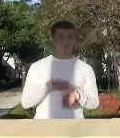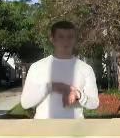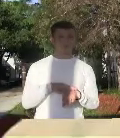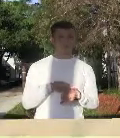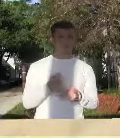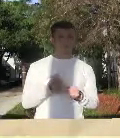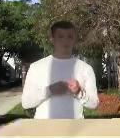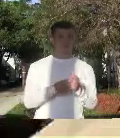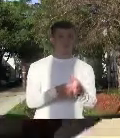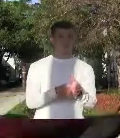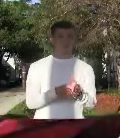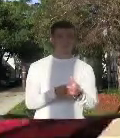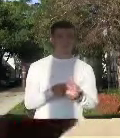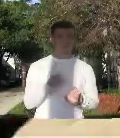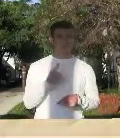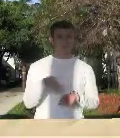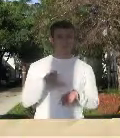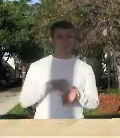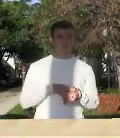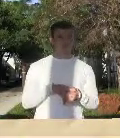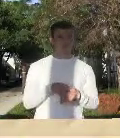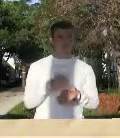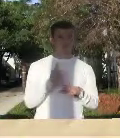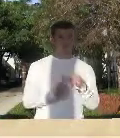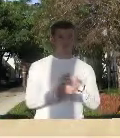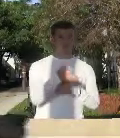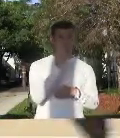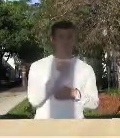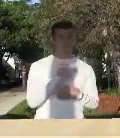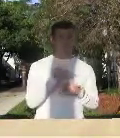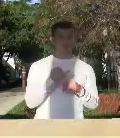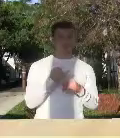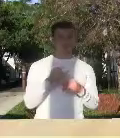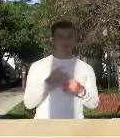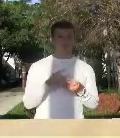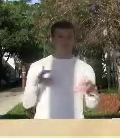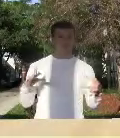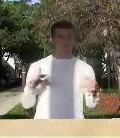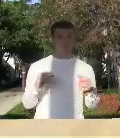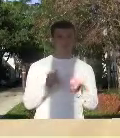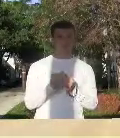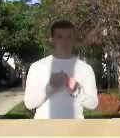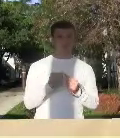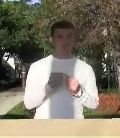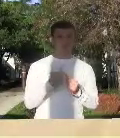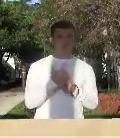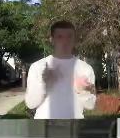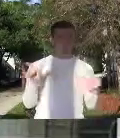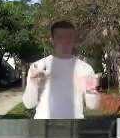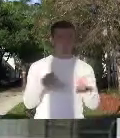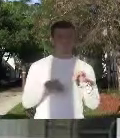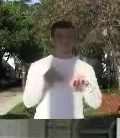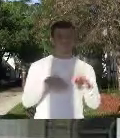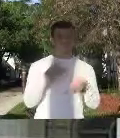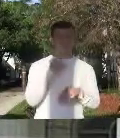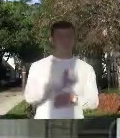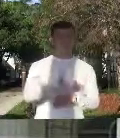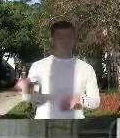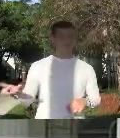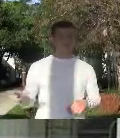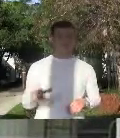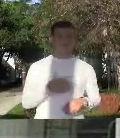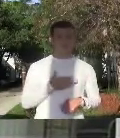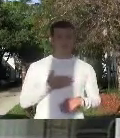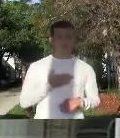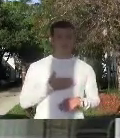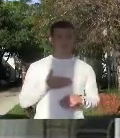I pledge allegiance to the flag of the United States of America and to the republic for which it stands, one